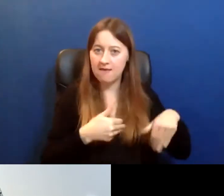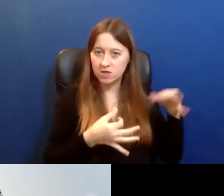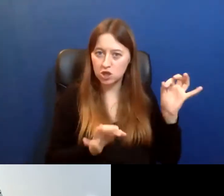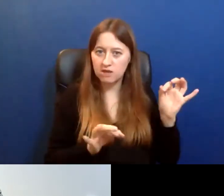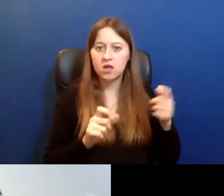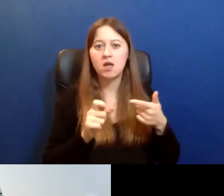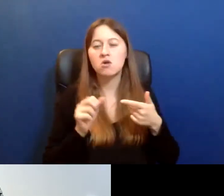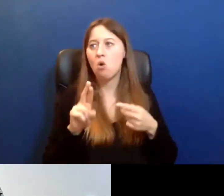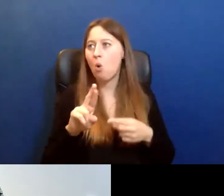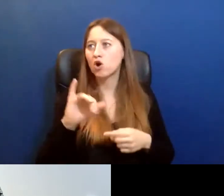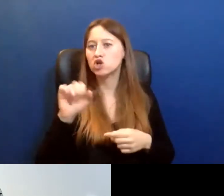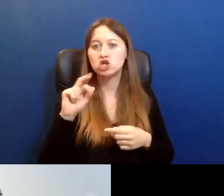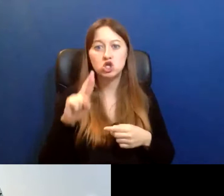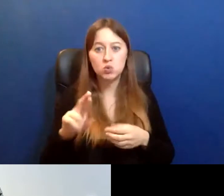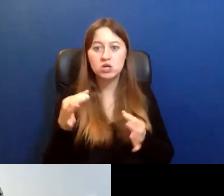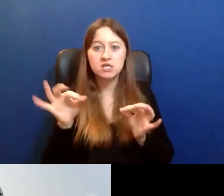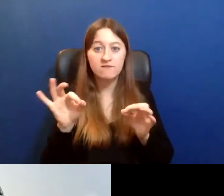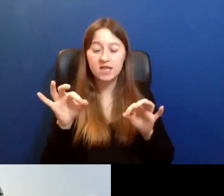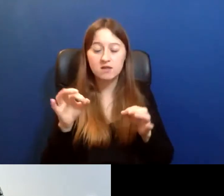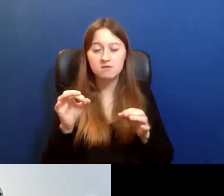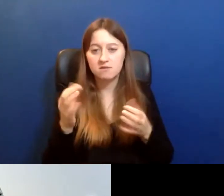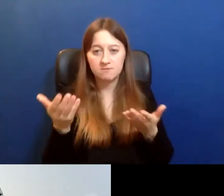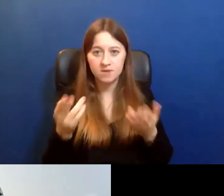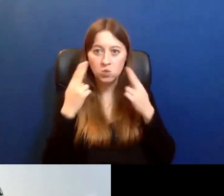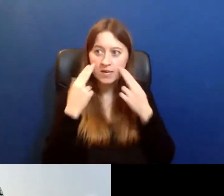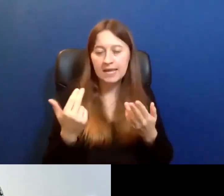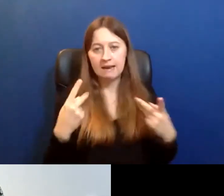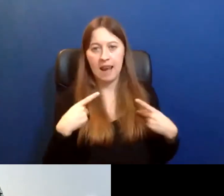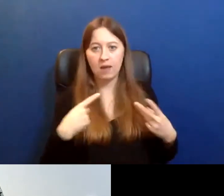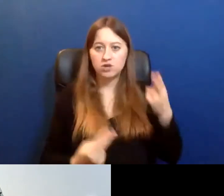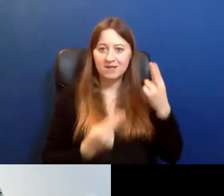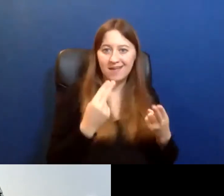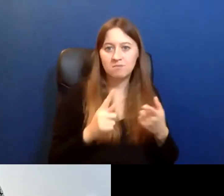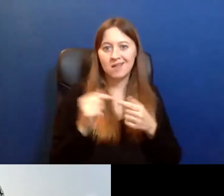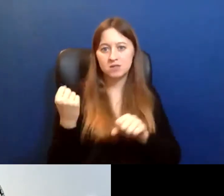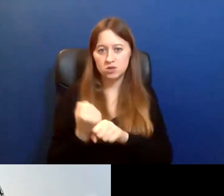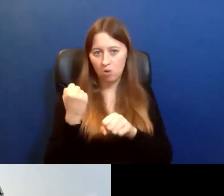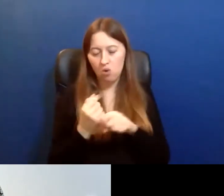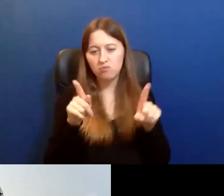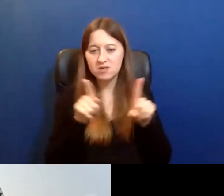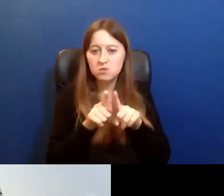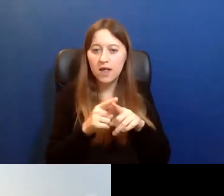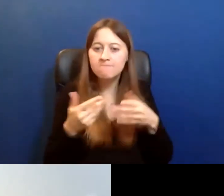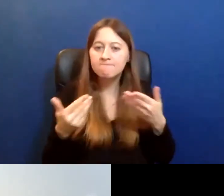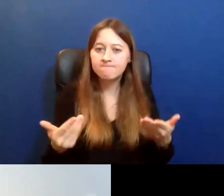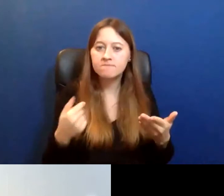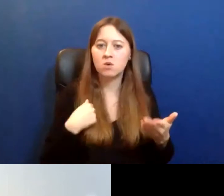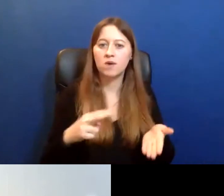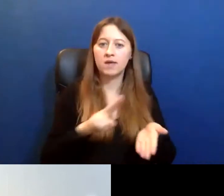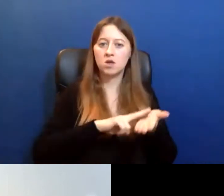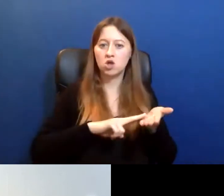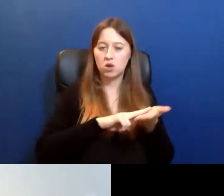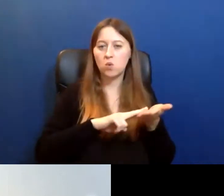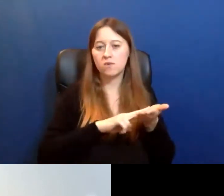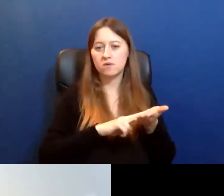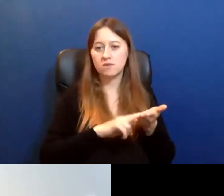need language assessment and scores. So we're using you